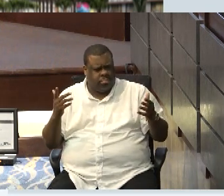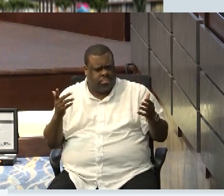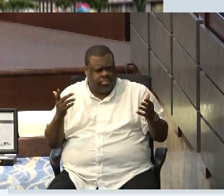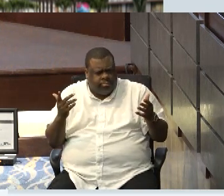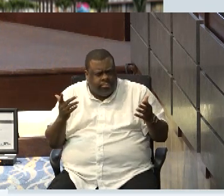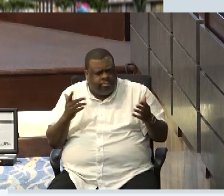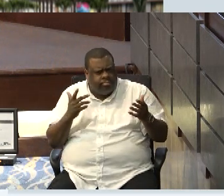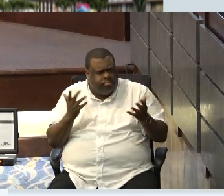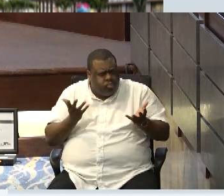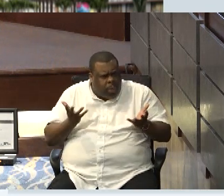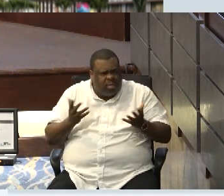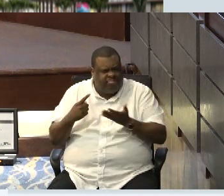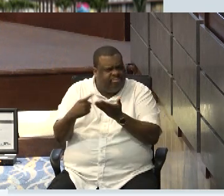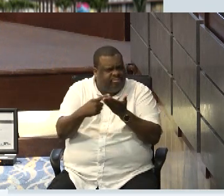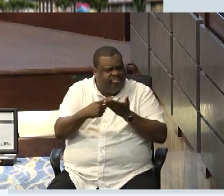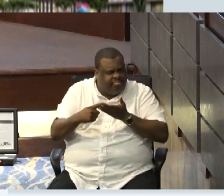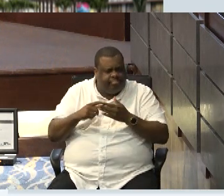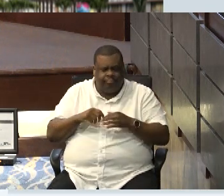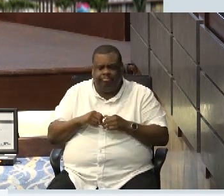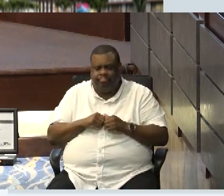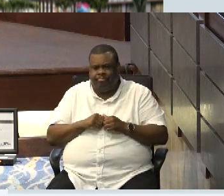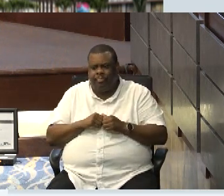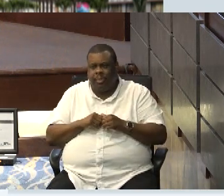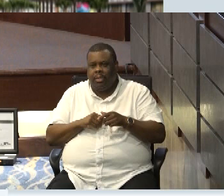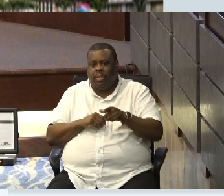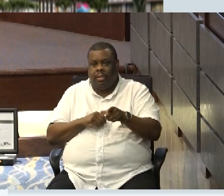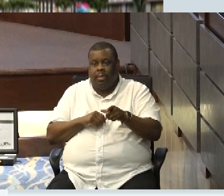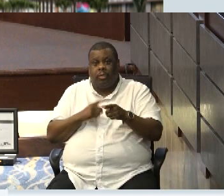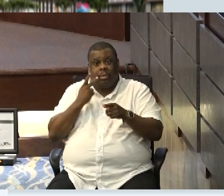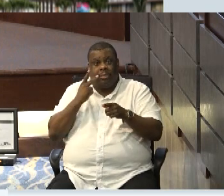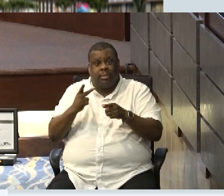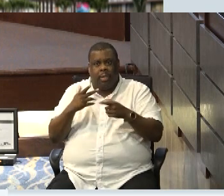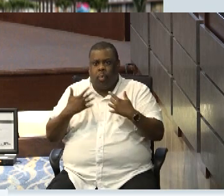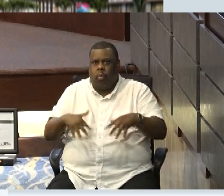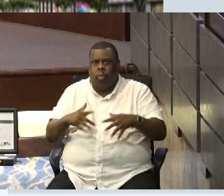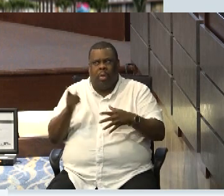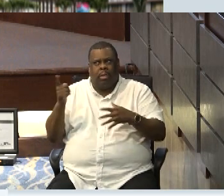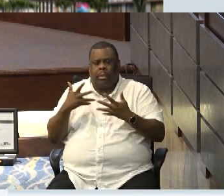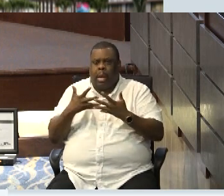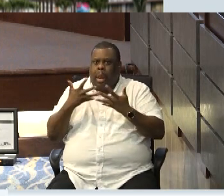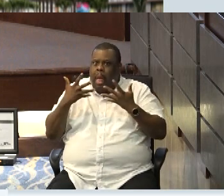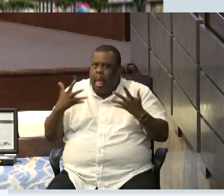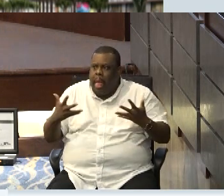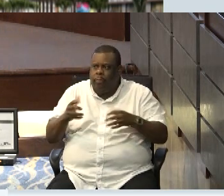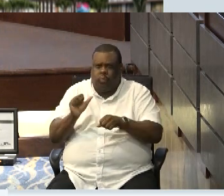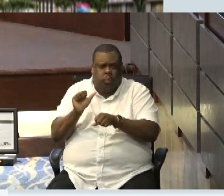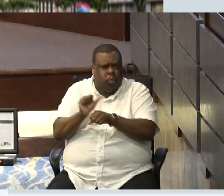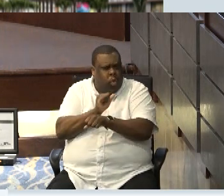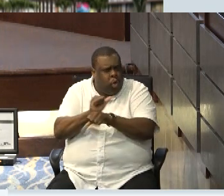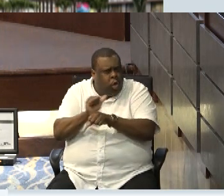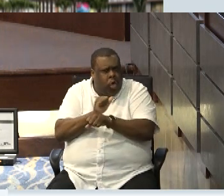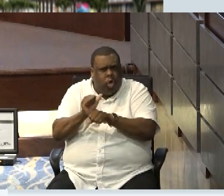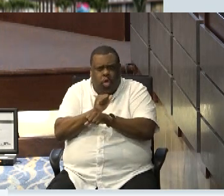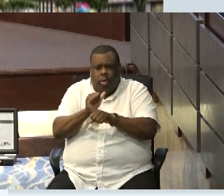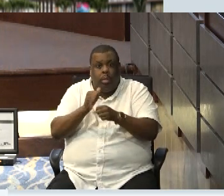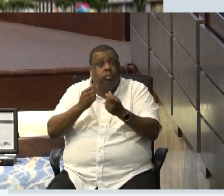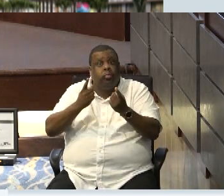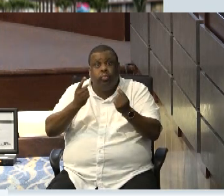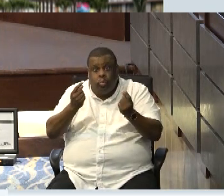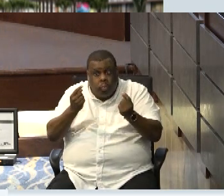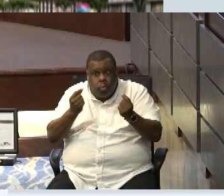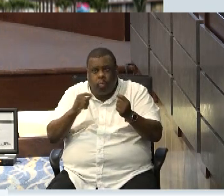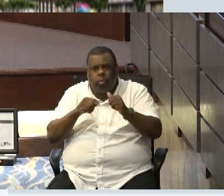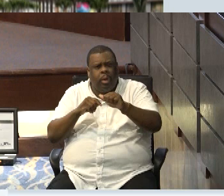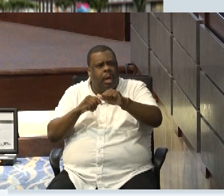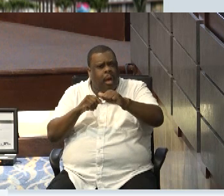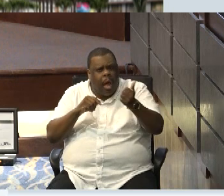And then quickly the acreage grew. There was a lot of effort and hard work that went into reaching out to our other